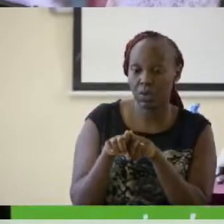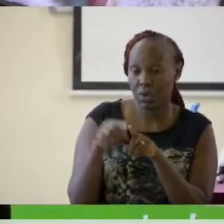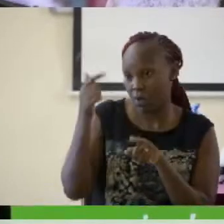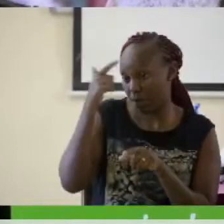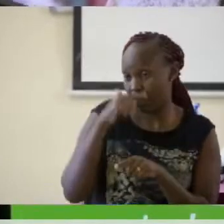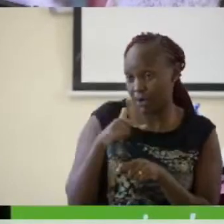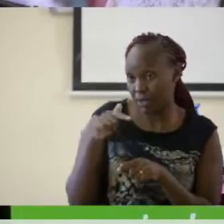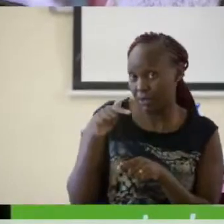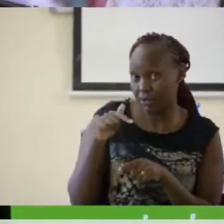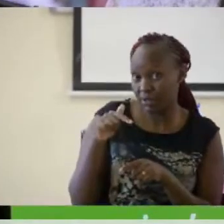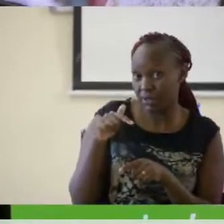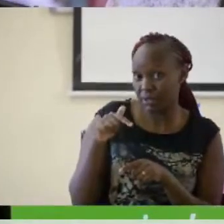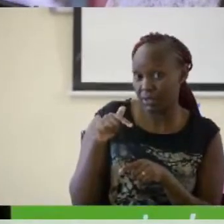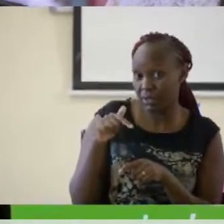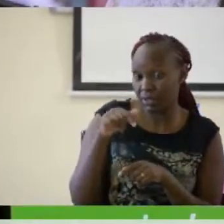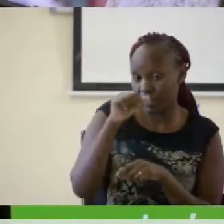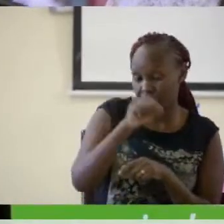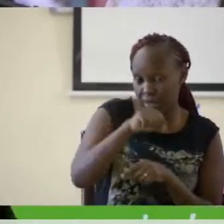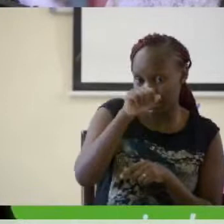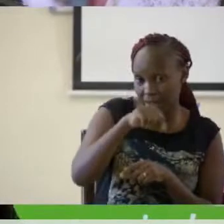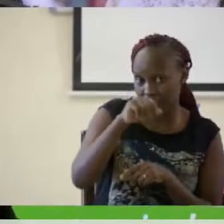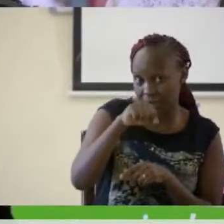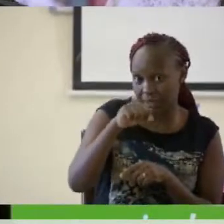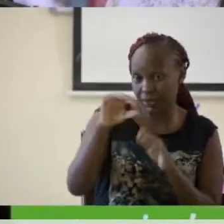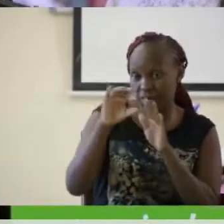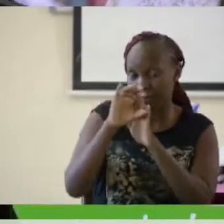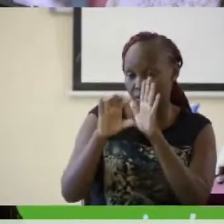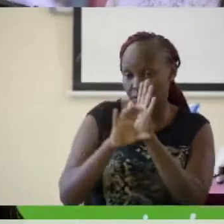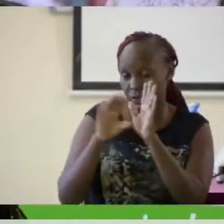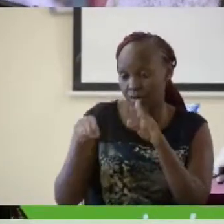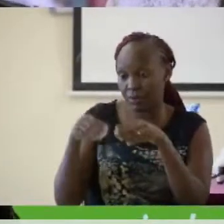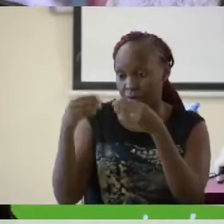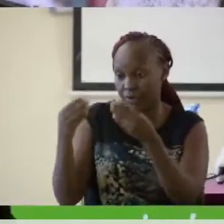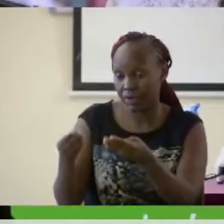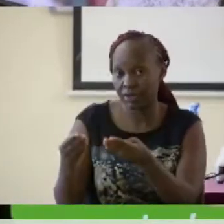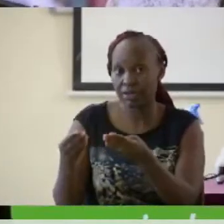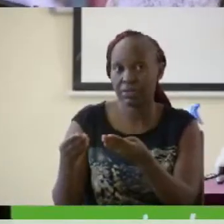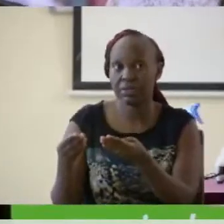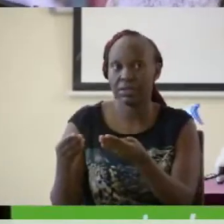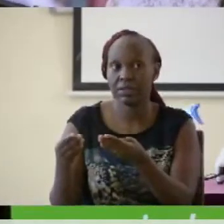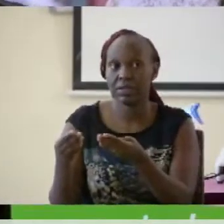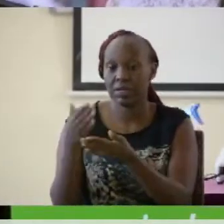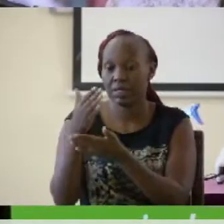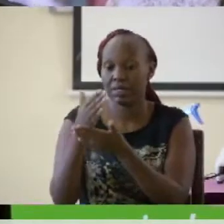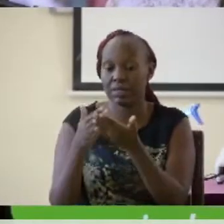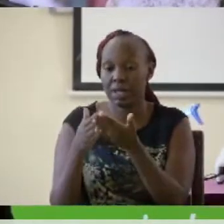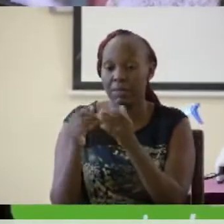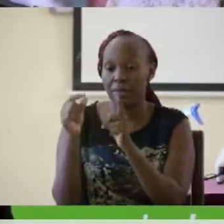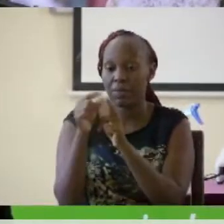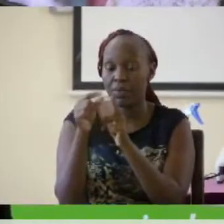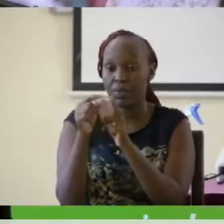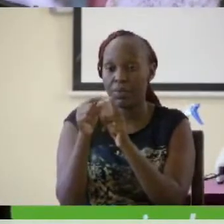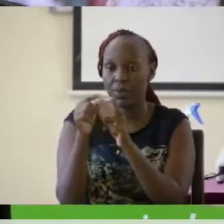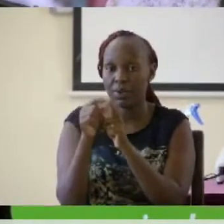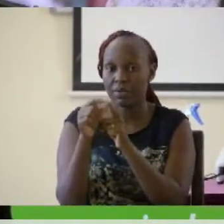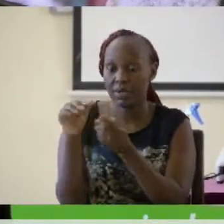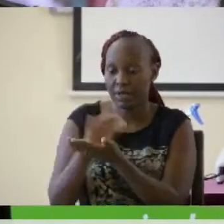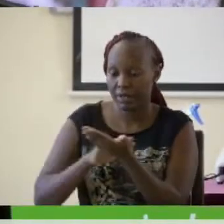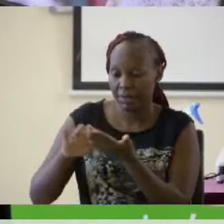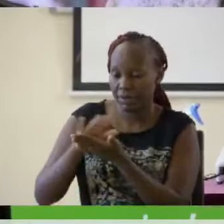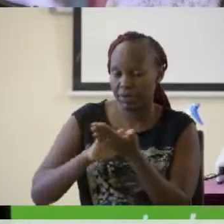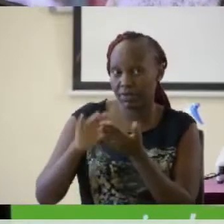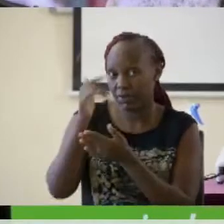policy, much as the Constitution provides some wording that should form the basis for a